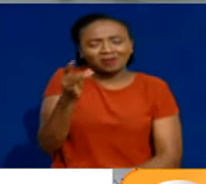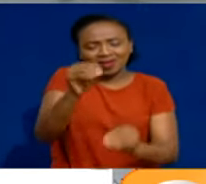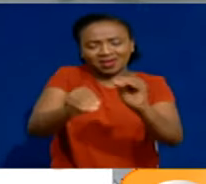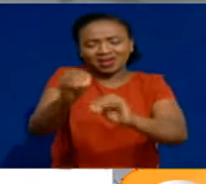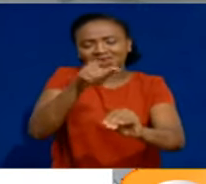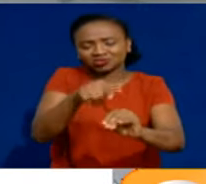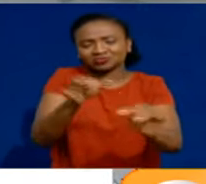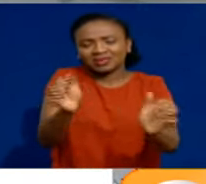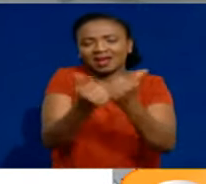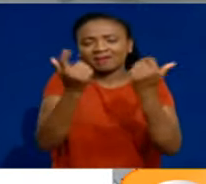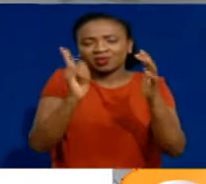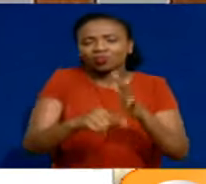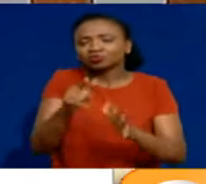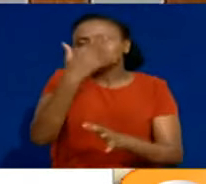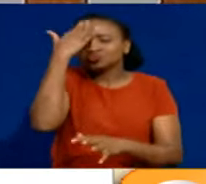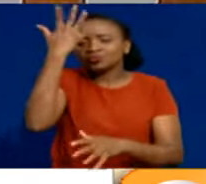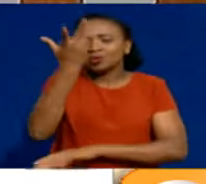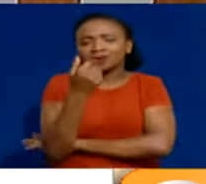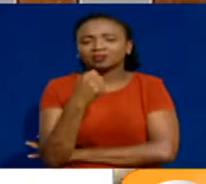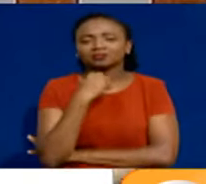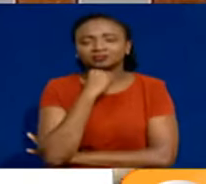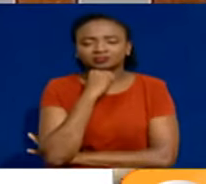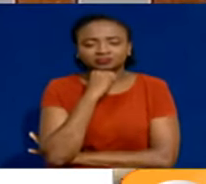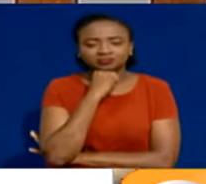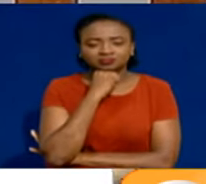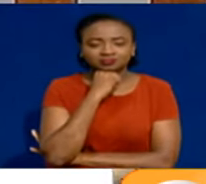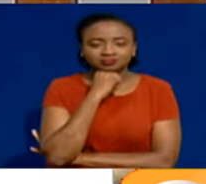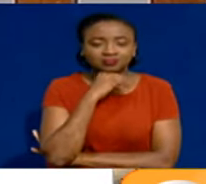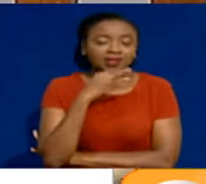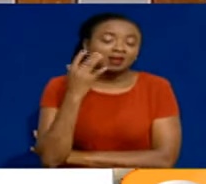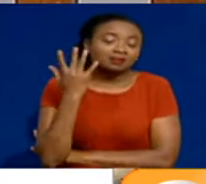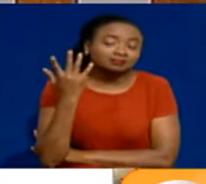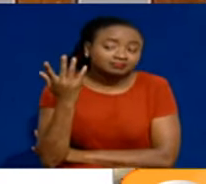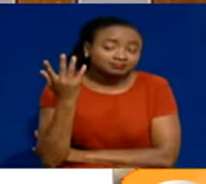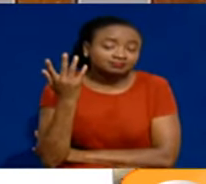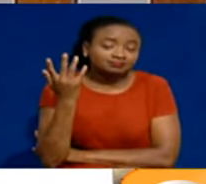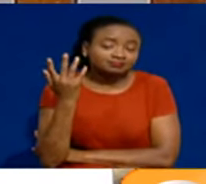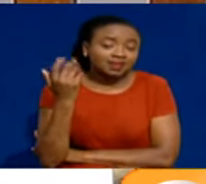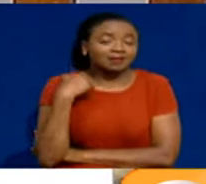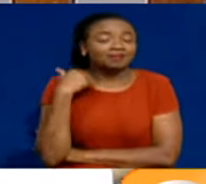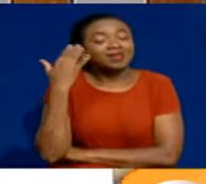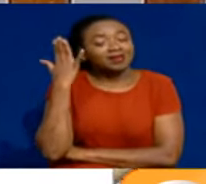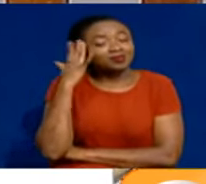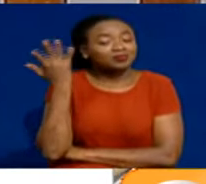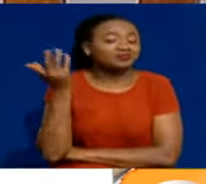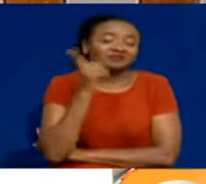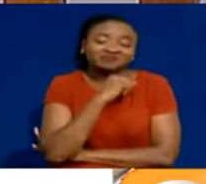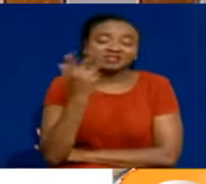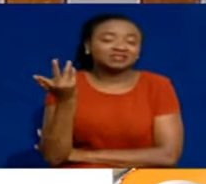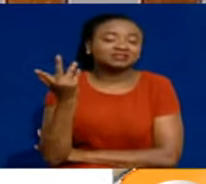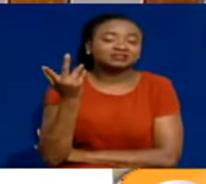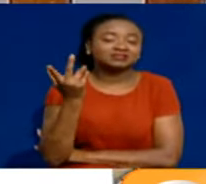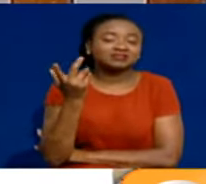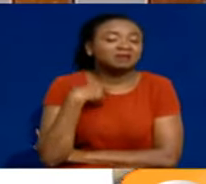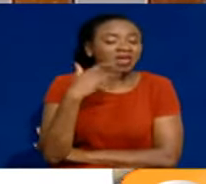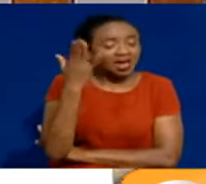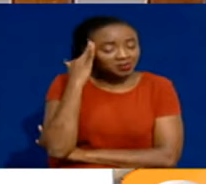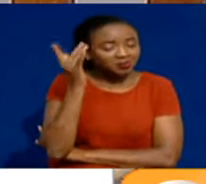You know, unless, if I was not born here, I've given examples why I'm